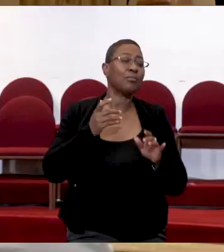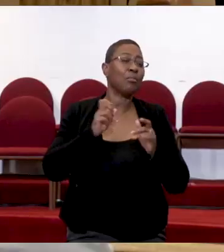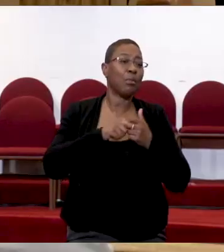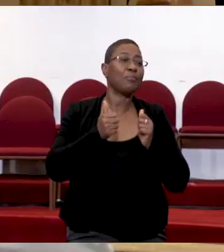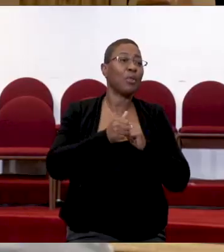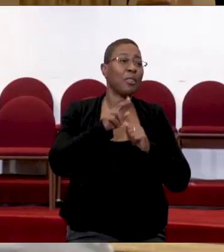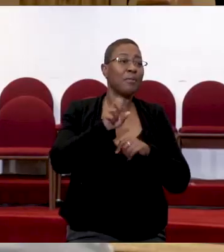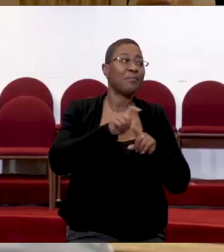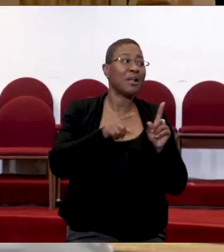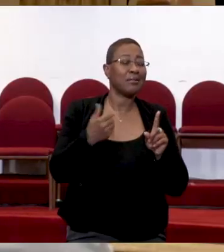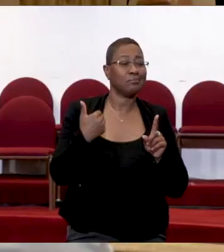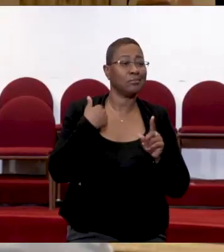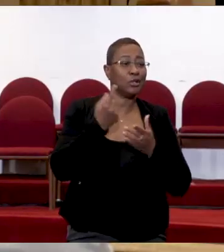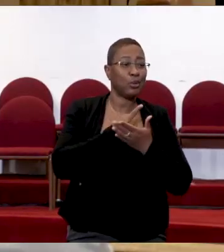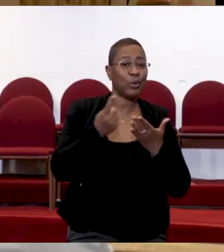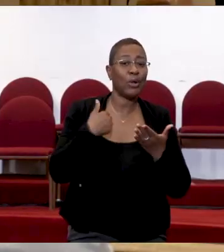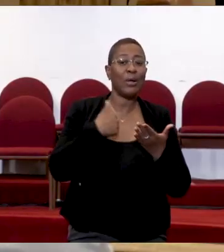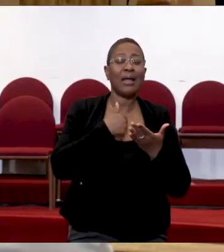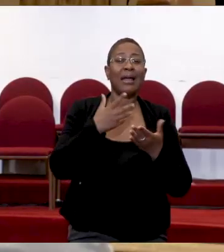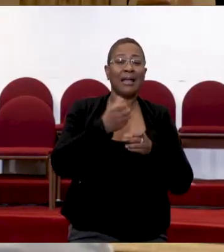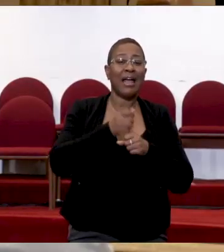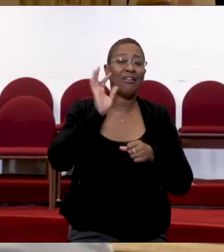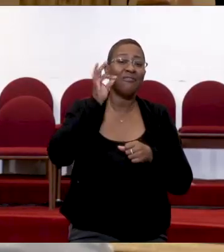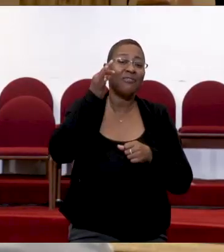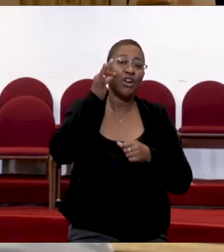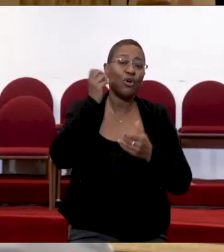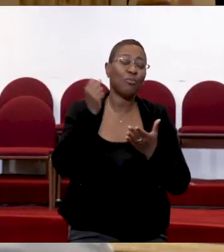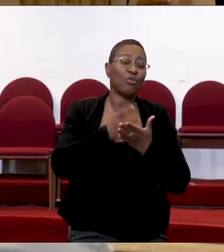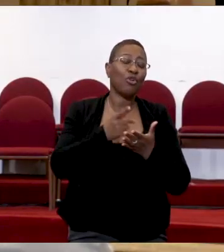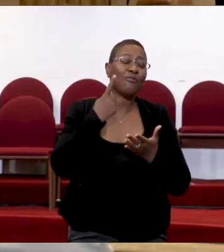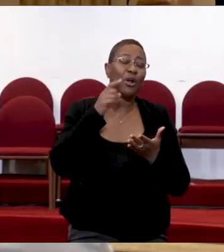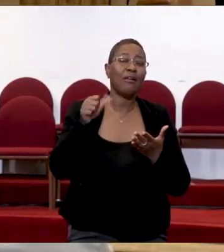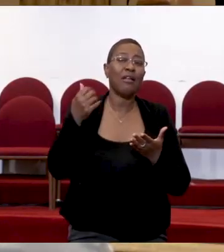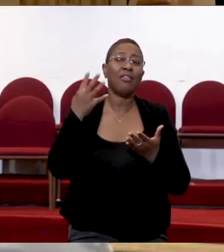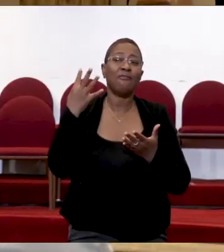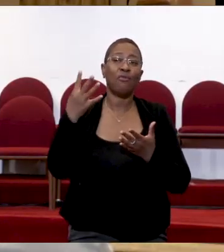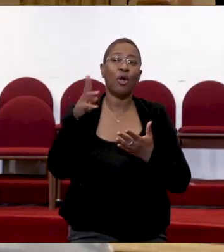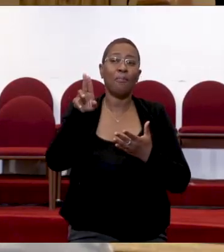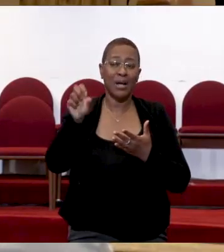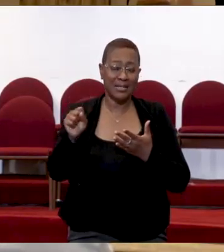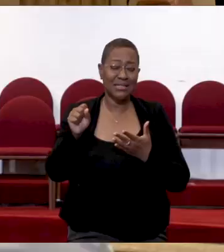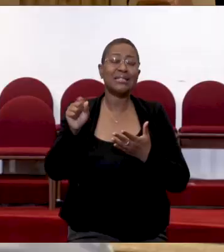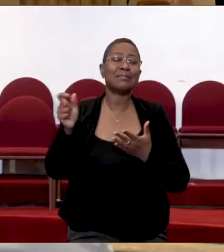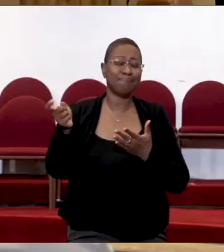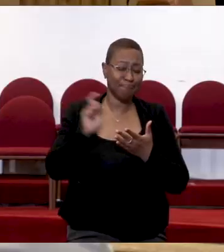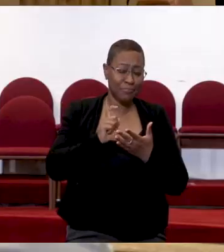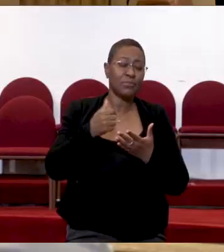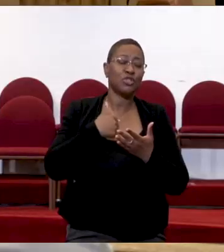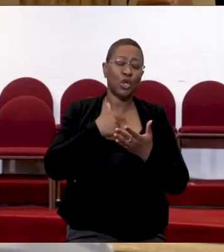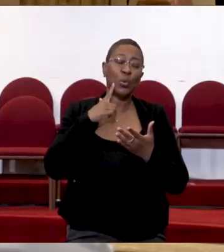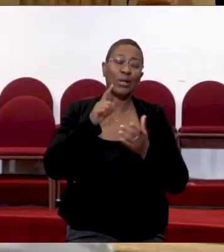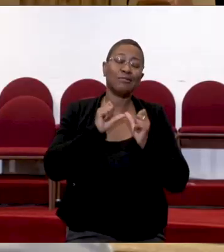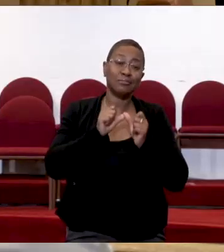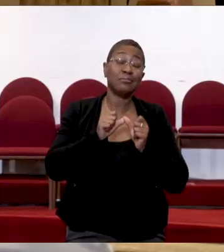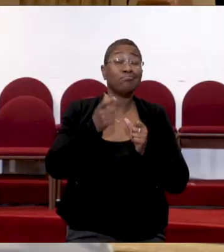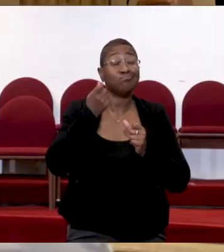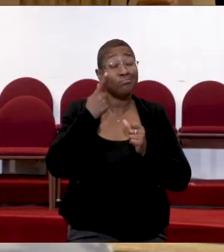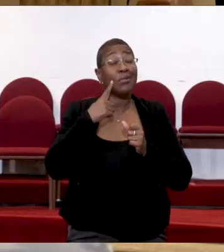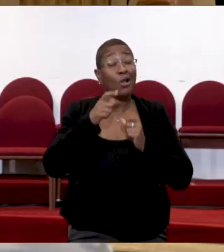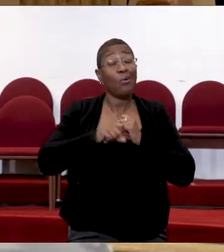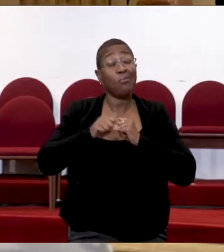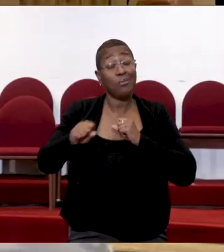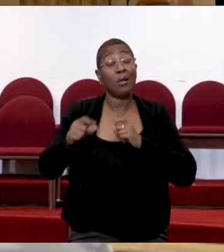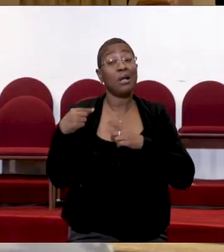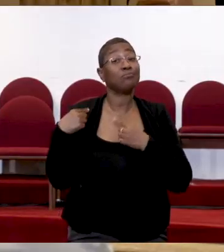got federal approval for another 4 buses, and we're continuing to push on. So it's going to be a while, but so far at